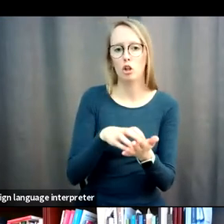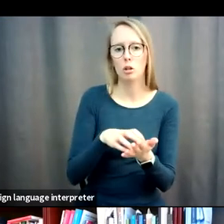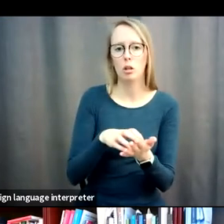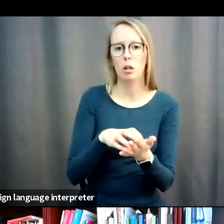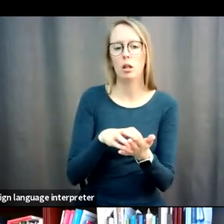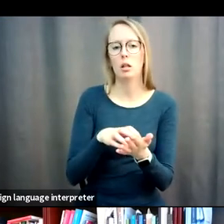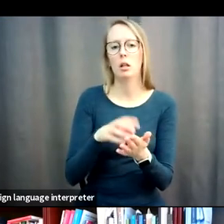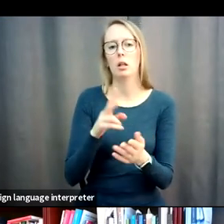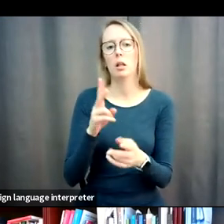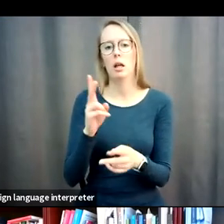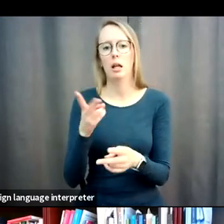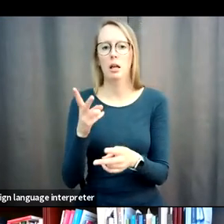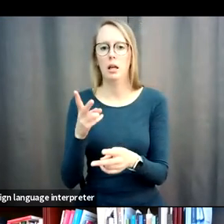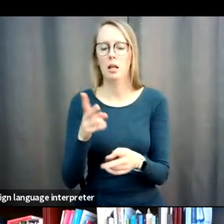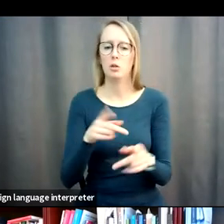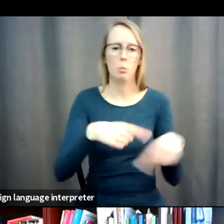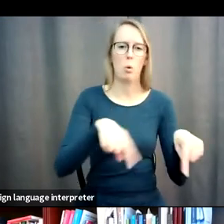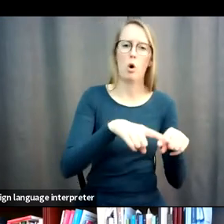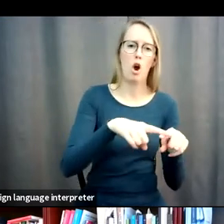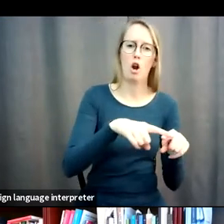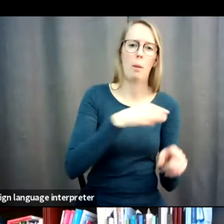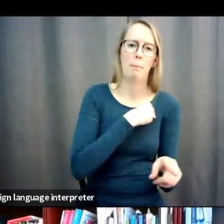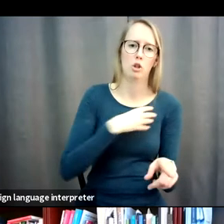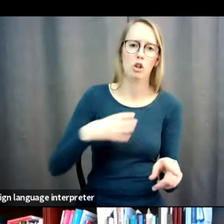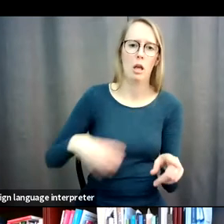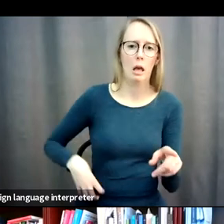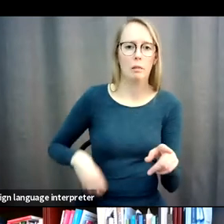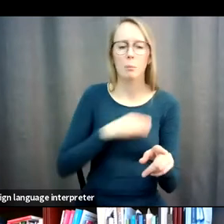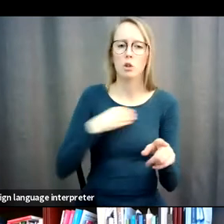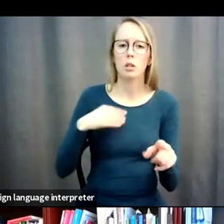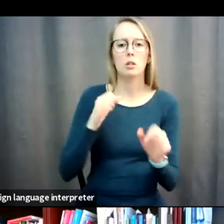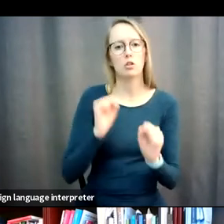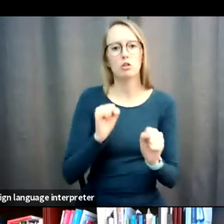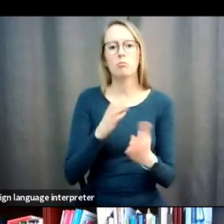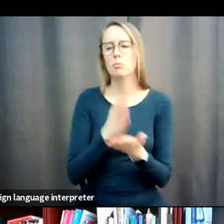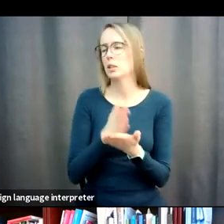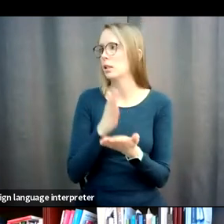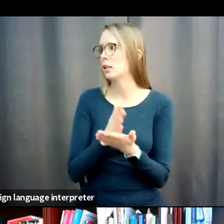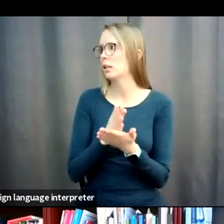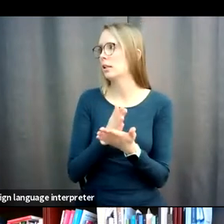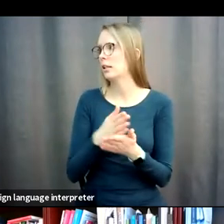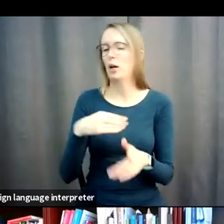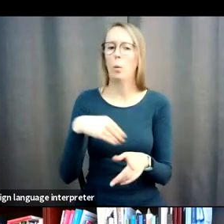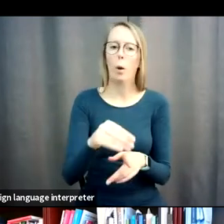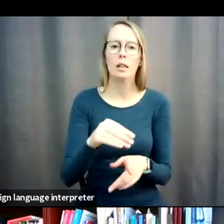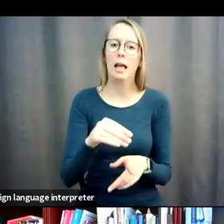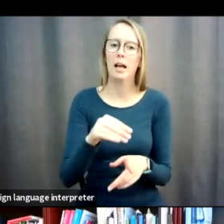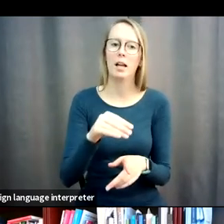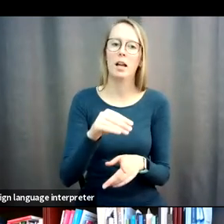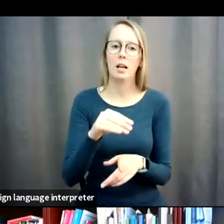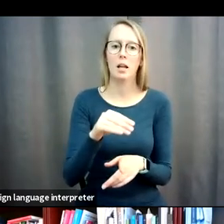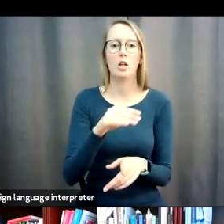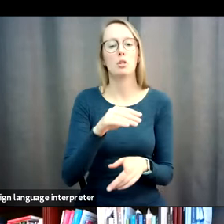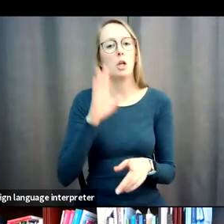or also local authorities should ensure, that existing safeguards for the right of children with disabilities to be consulted on all